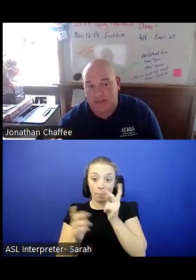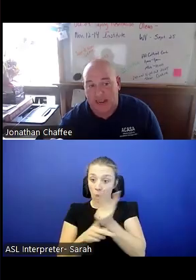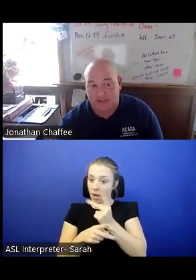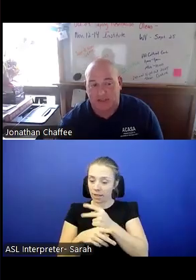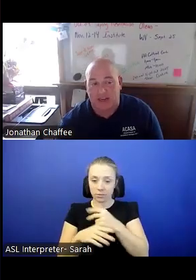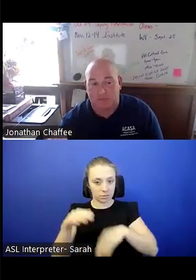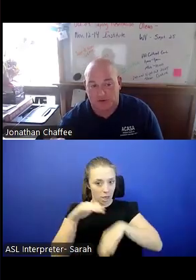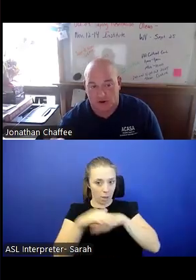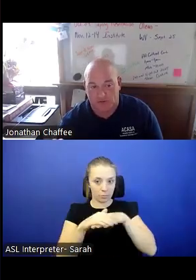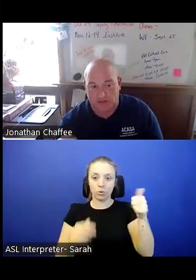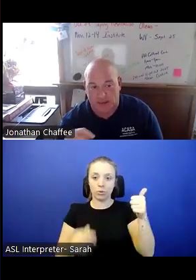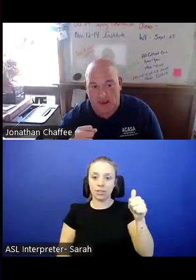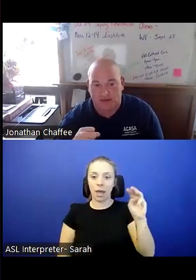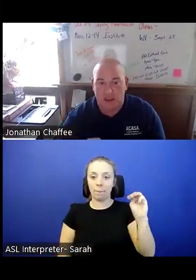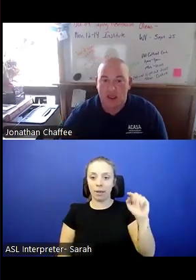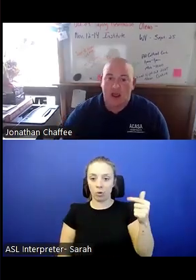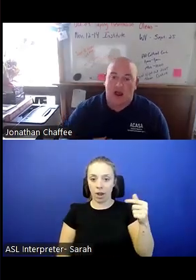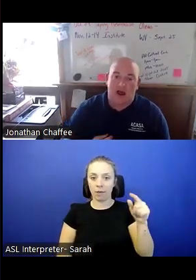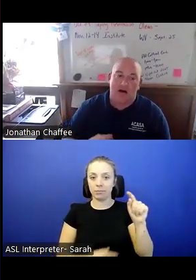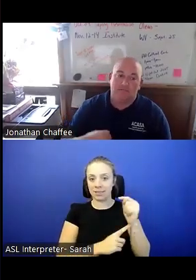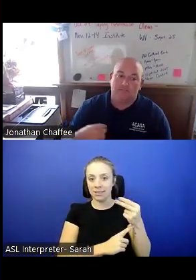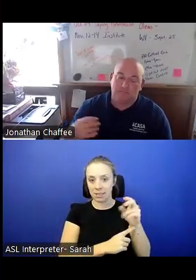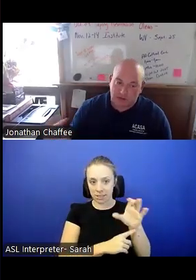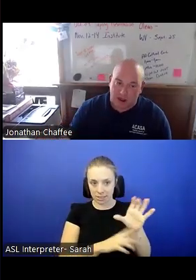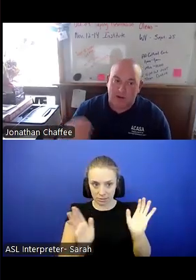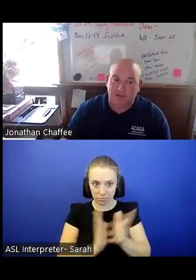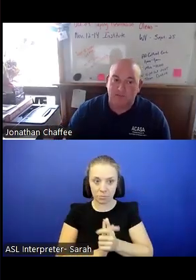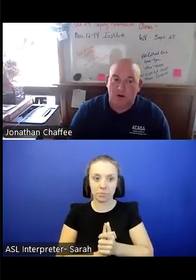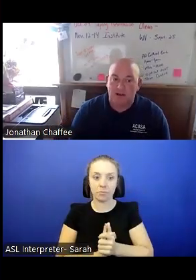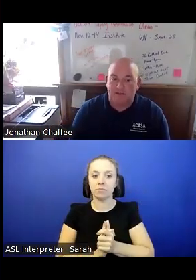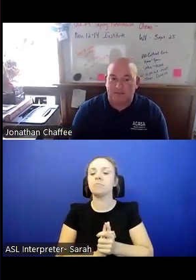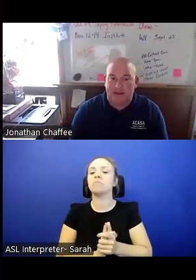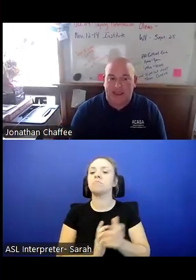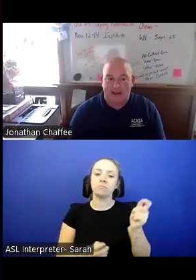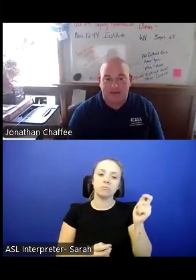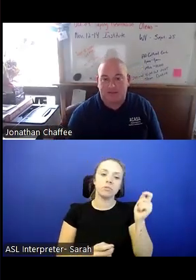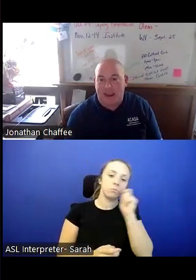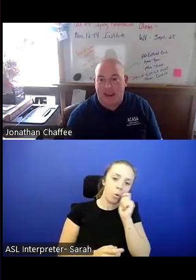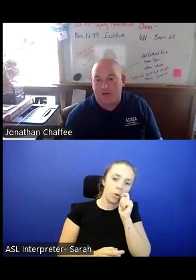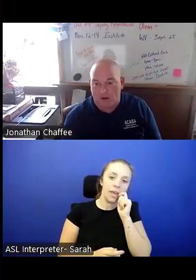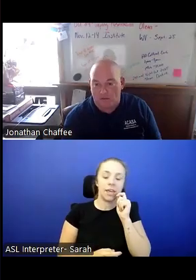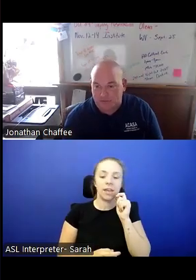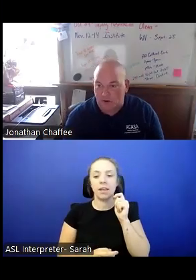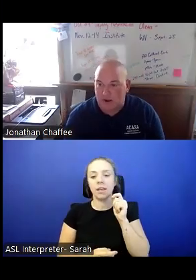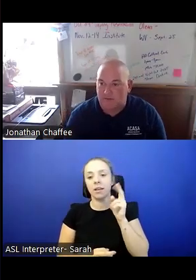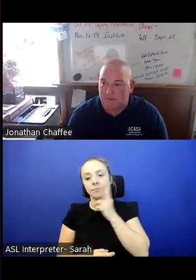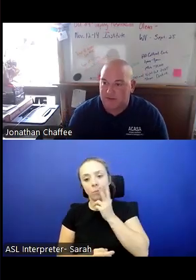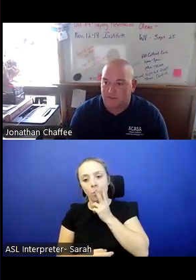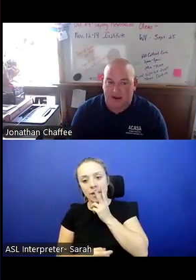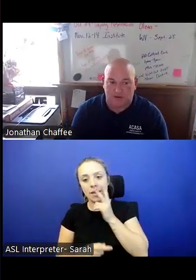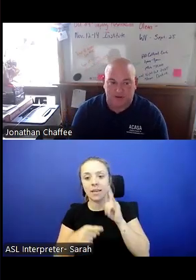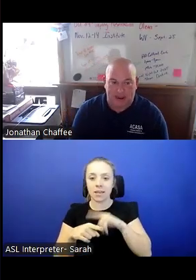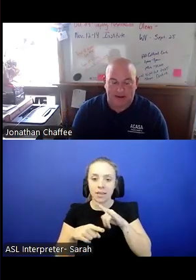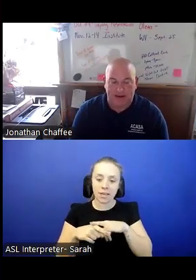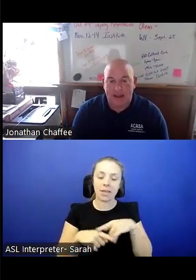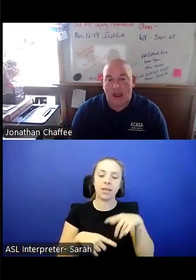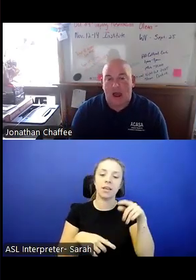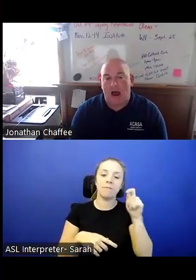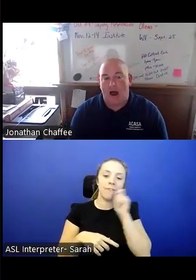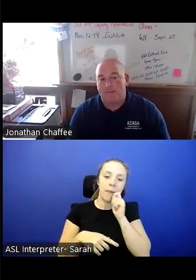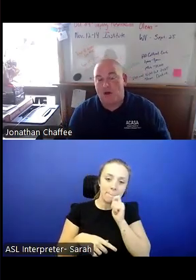of THC per serving size. We talked about smoking and vaping cannabis, banned wherever smoking, vaping, tobacco is